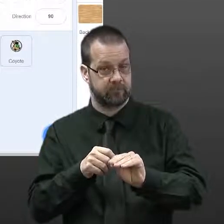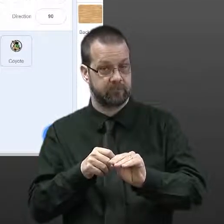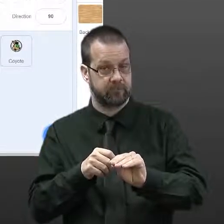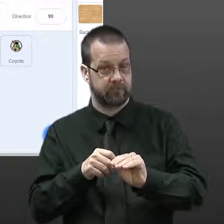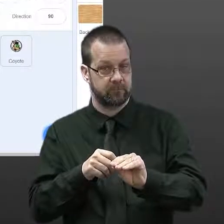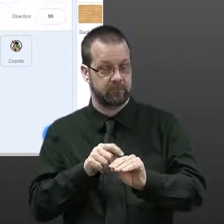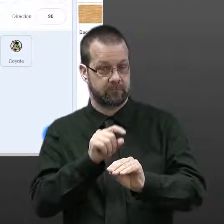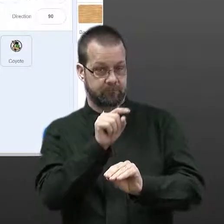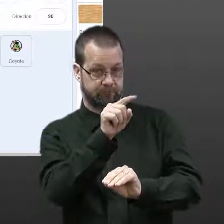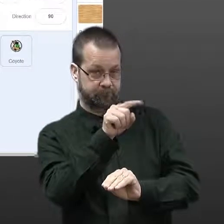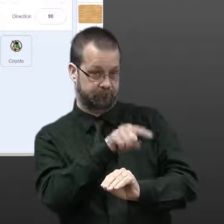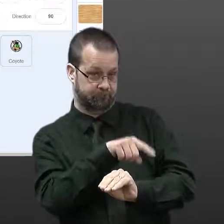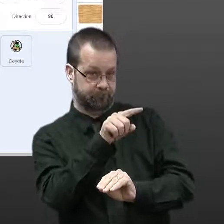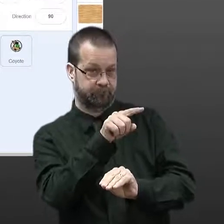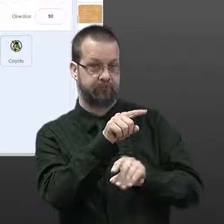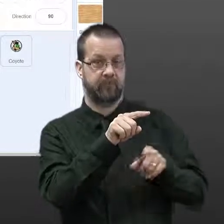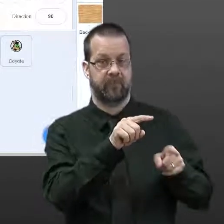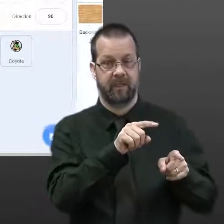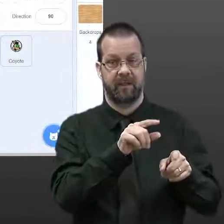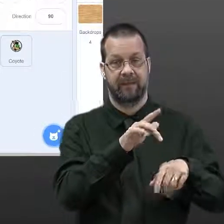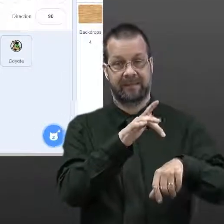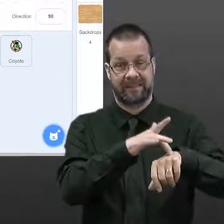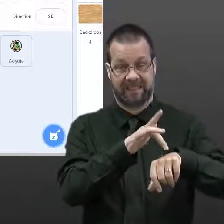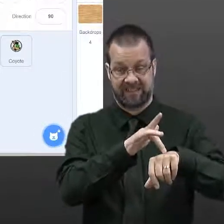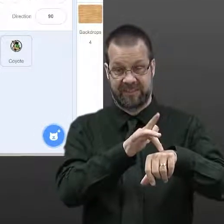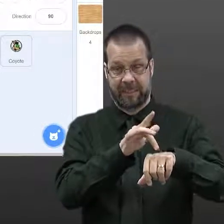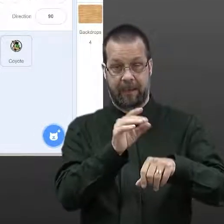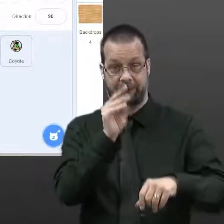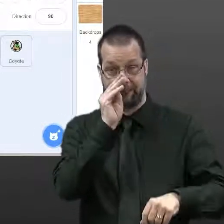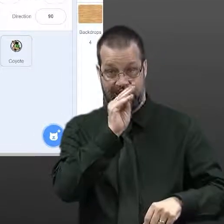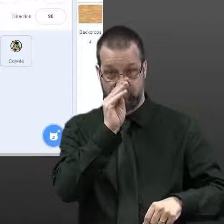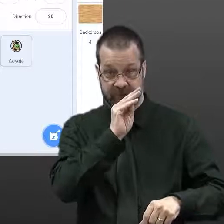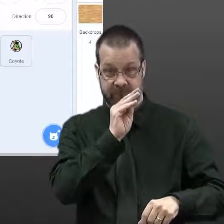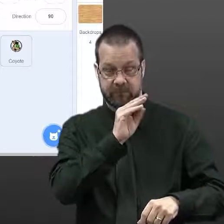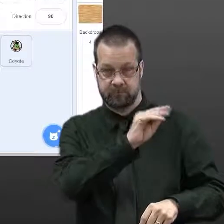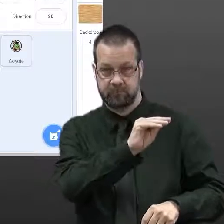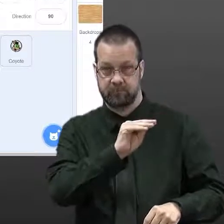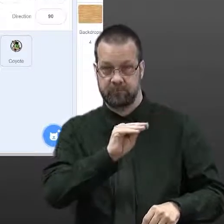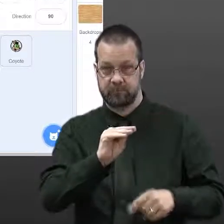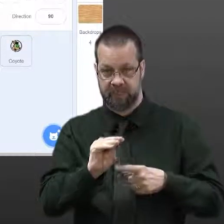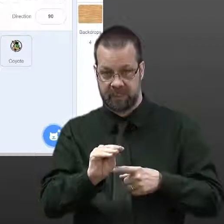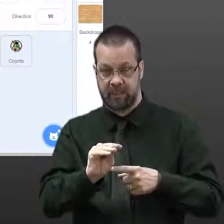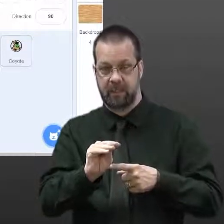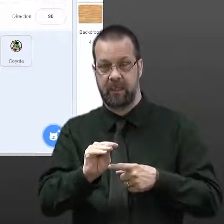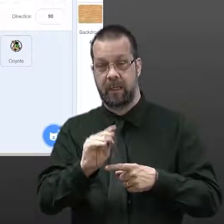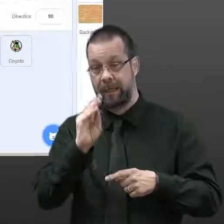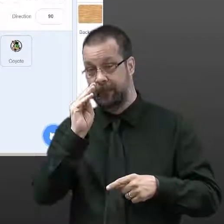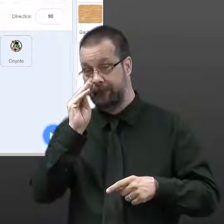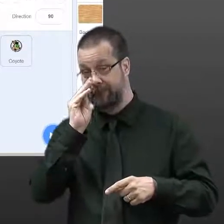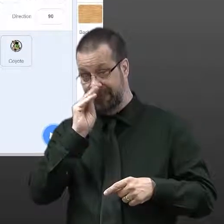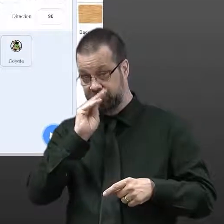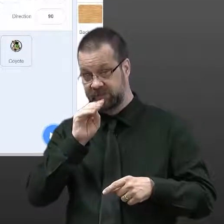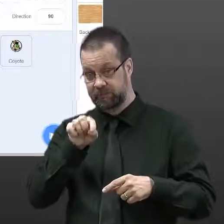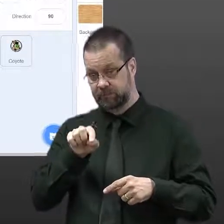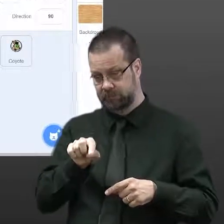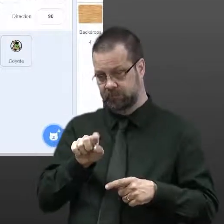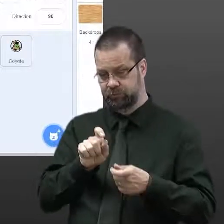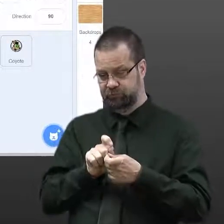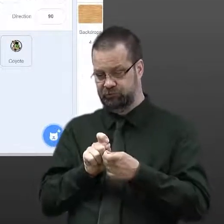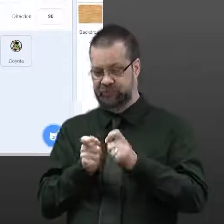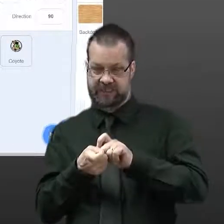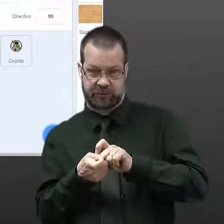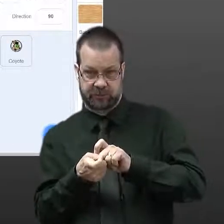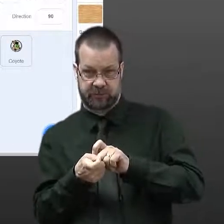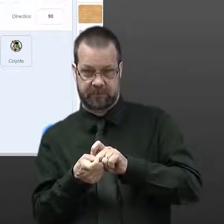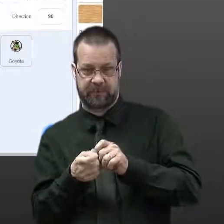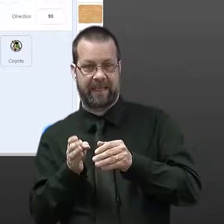need, we're going to put in this pointy space, is the touching mouse pointer block. We need to change the value from mouse pointer